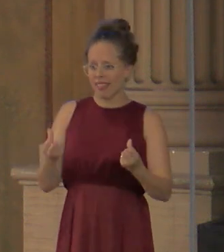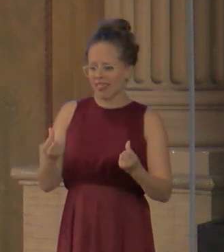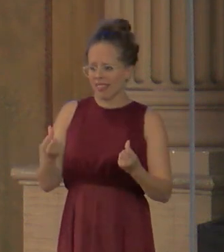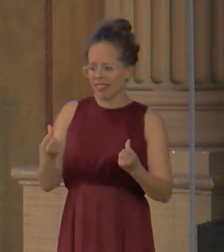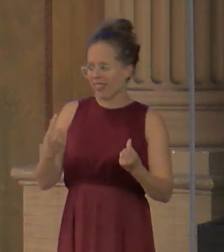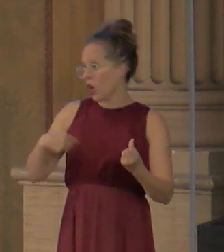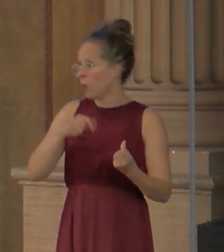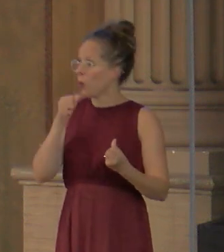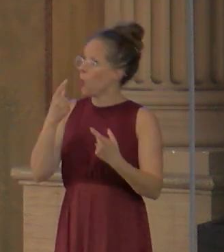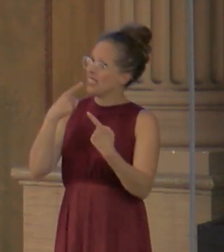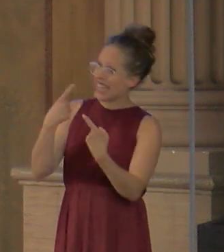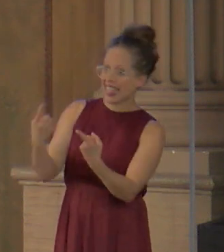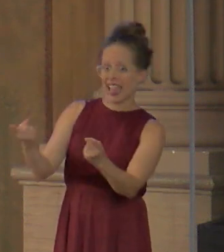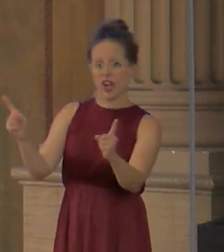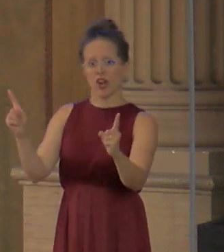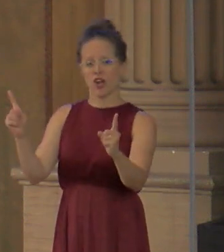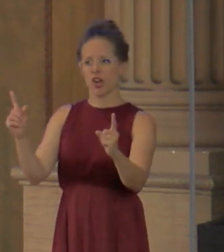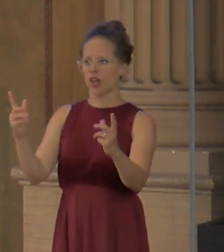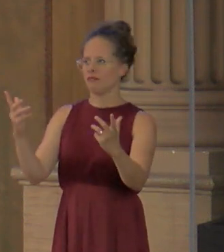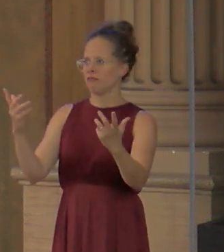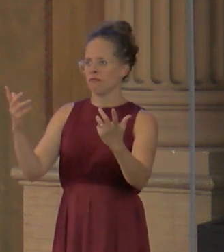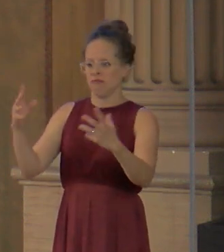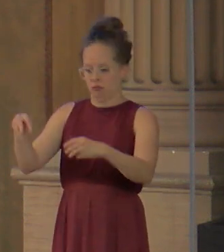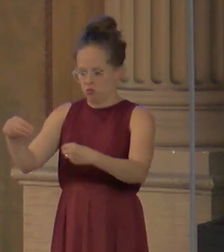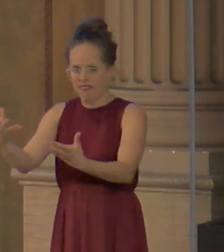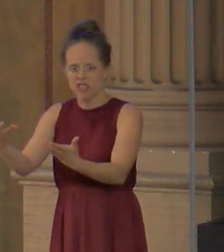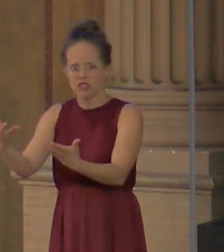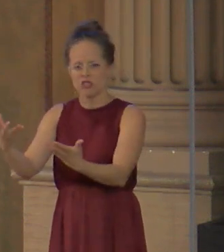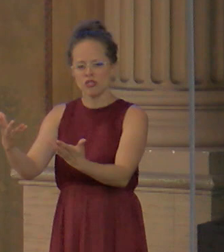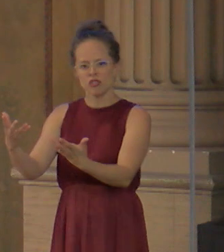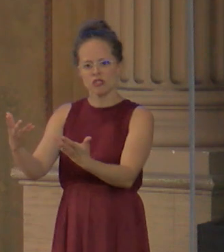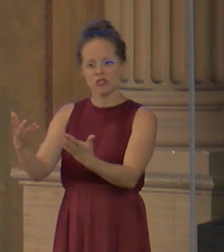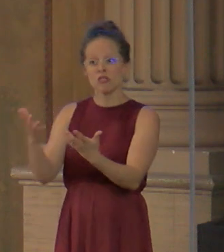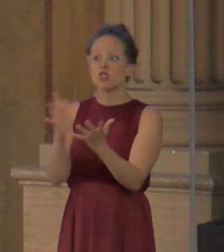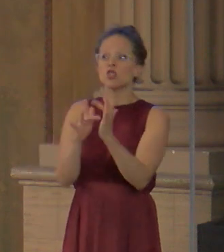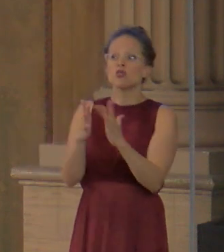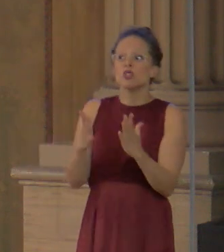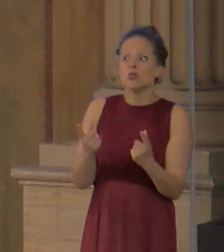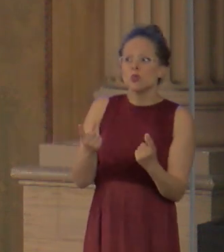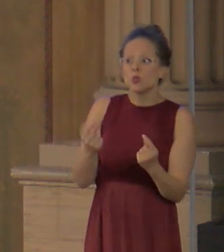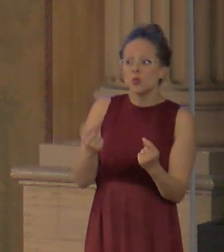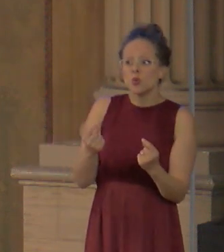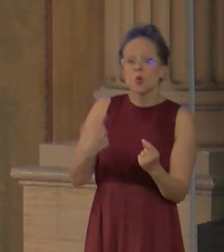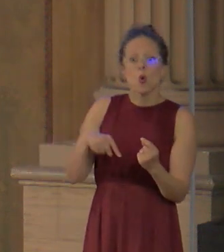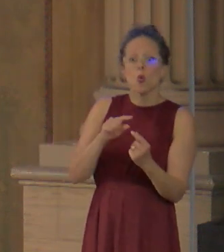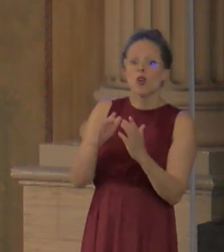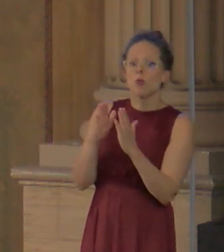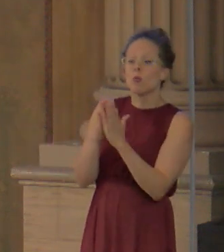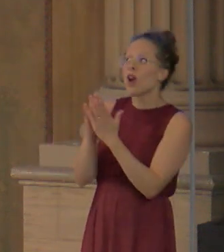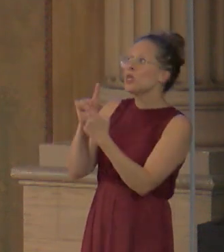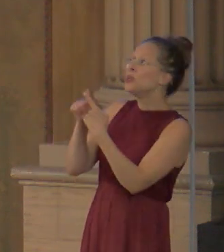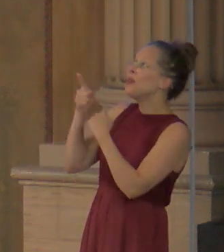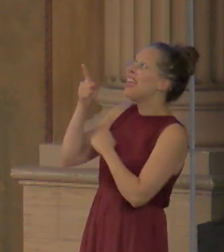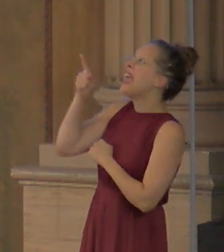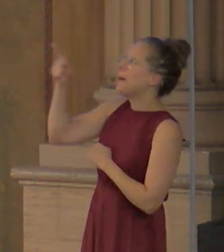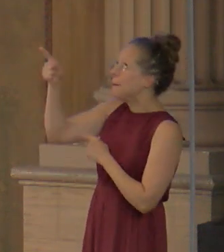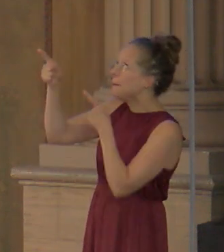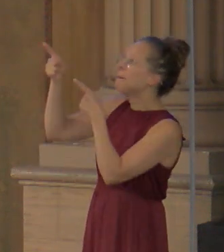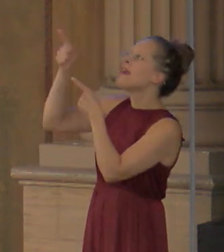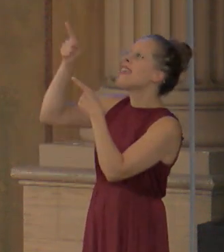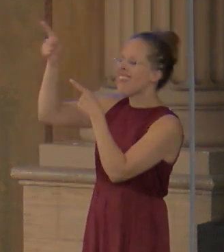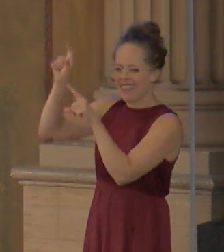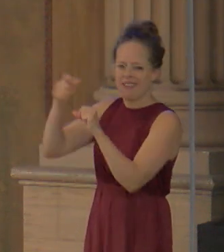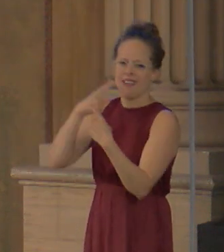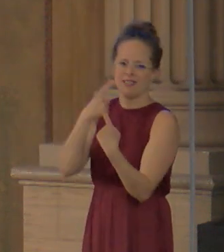We don't declare things like provision. What Christians do is we pray to the one who can declare those things. And then we trust in him